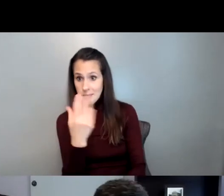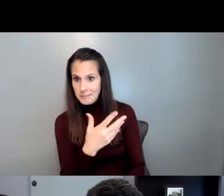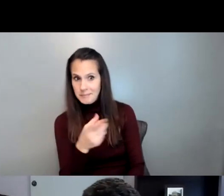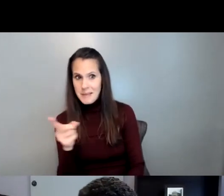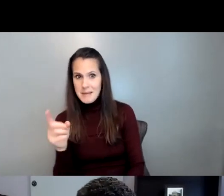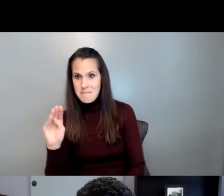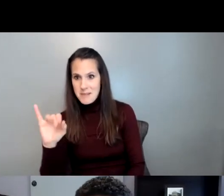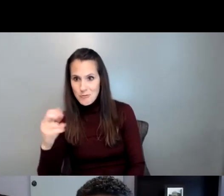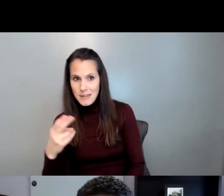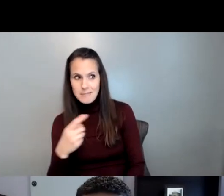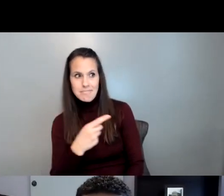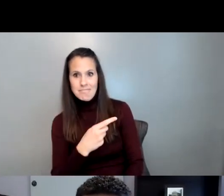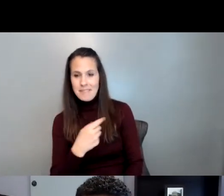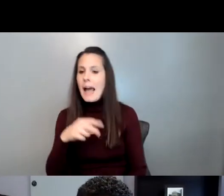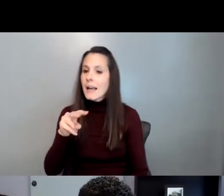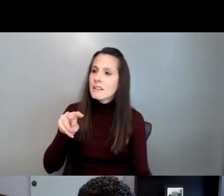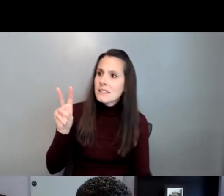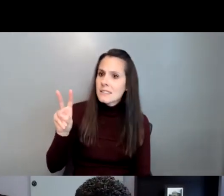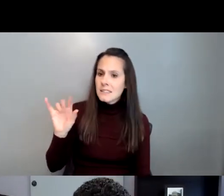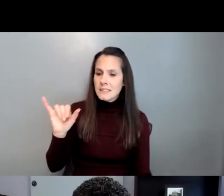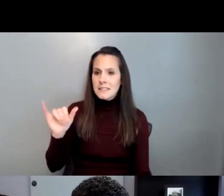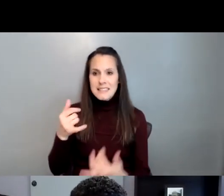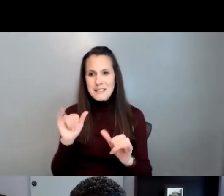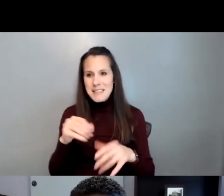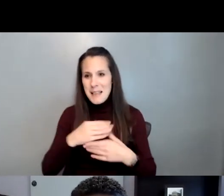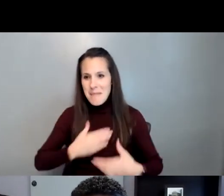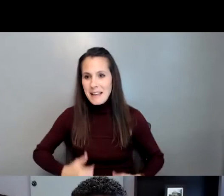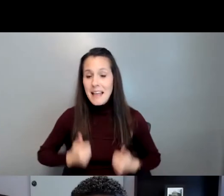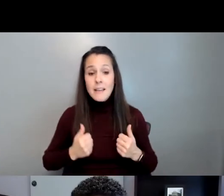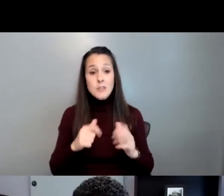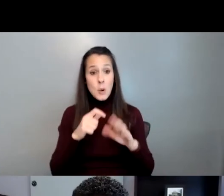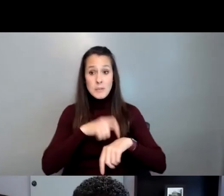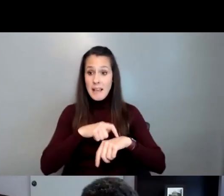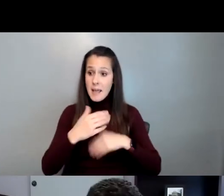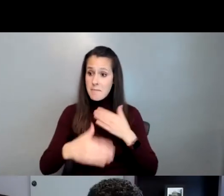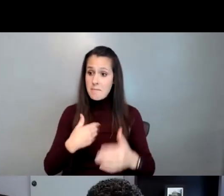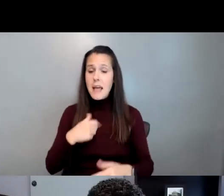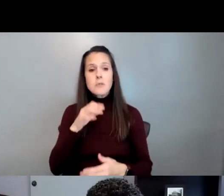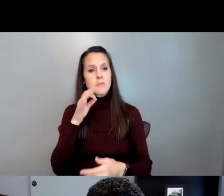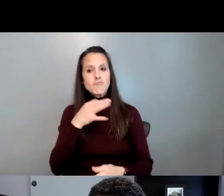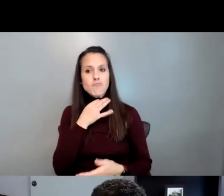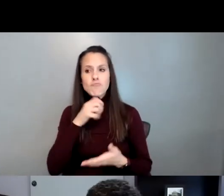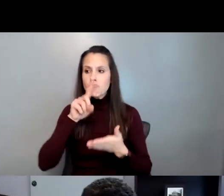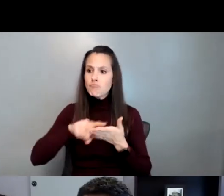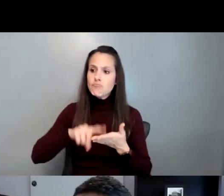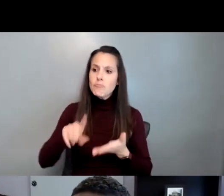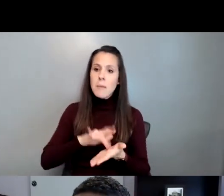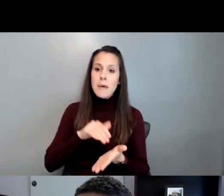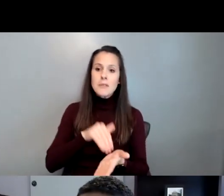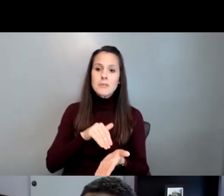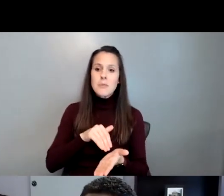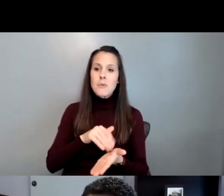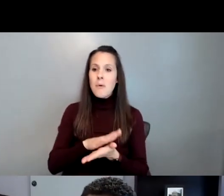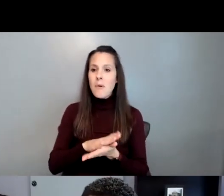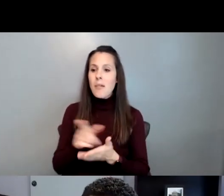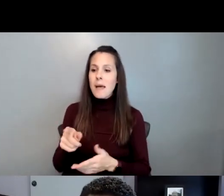big brother to me and is still someone in my life. And so when it was time to look at medical schools myself, I had essentially been following this template that he had